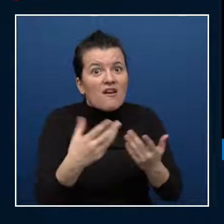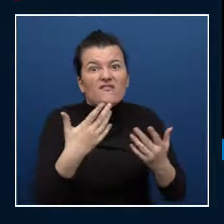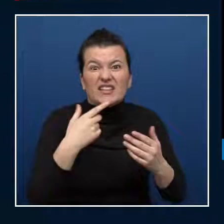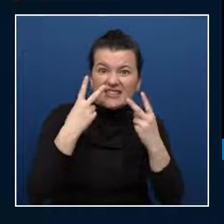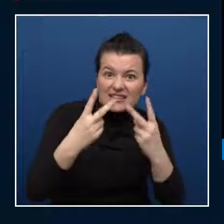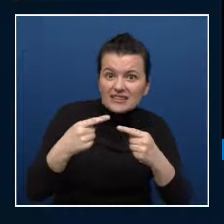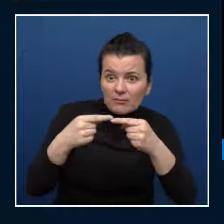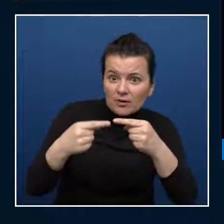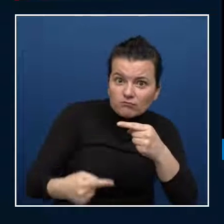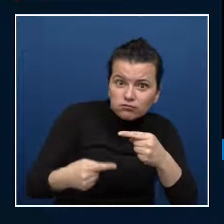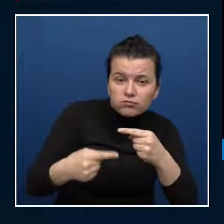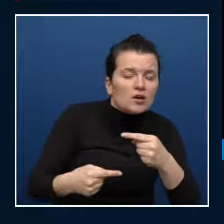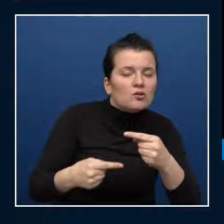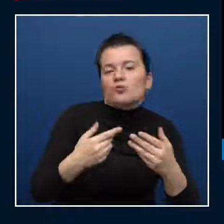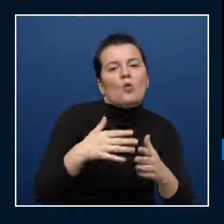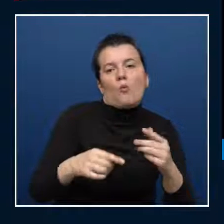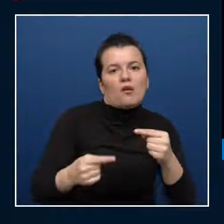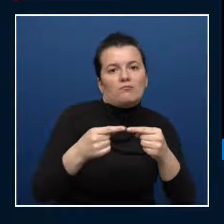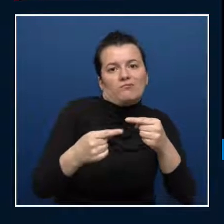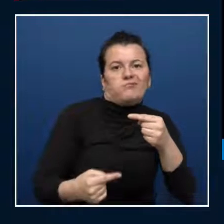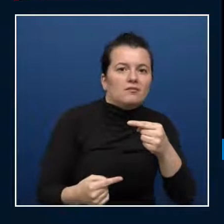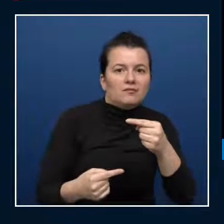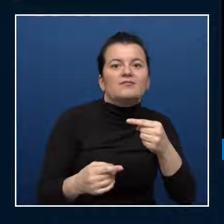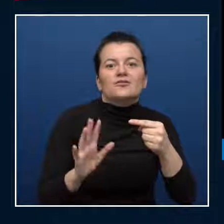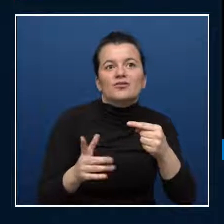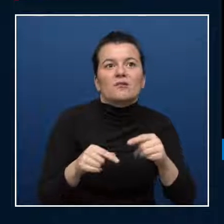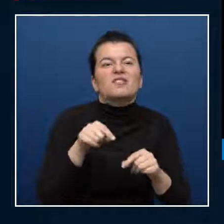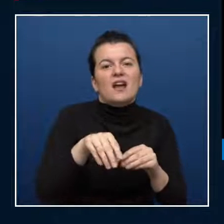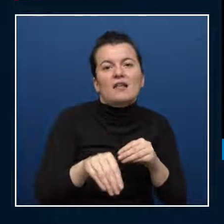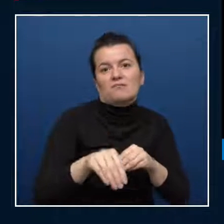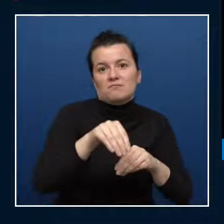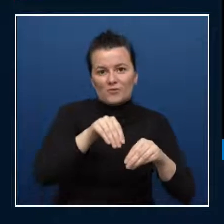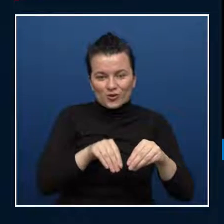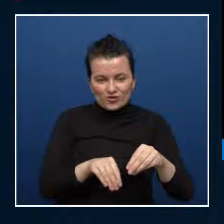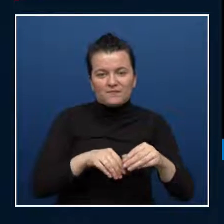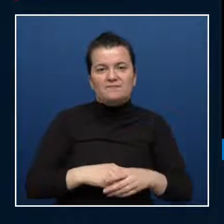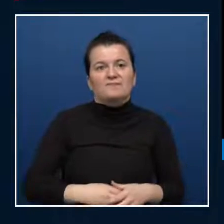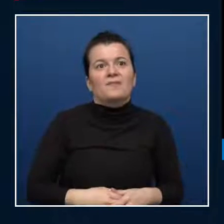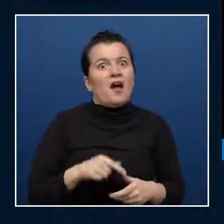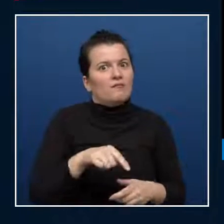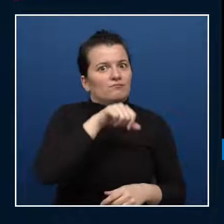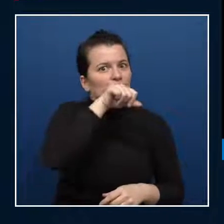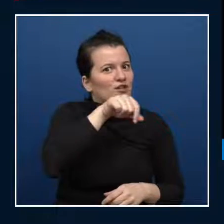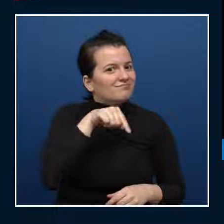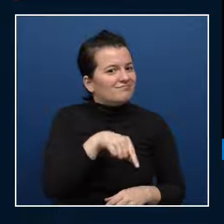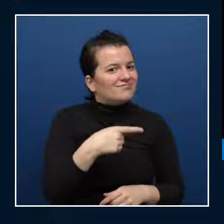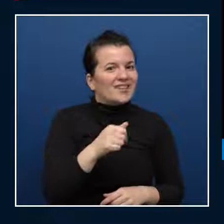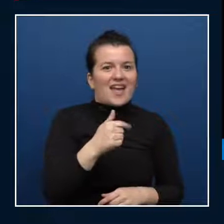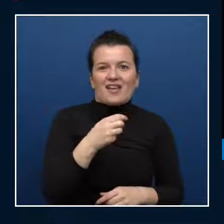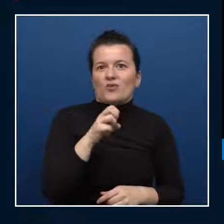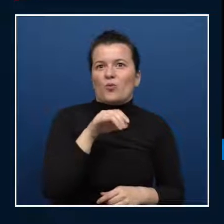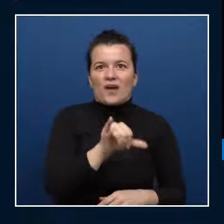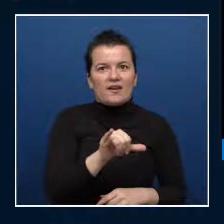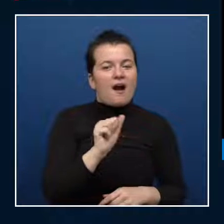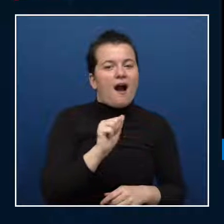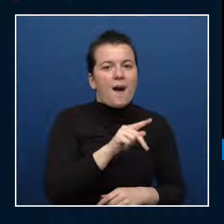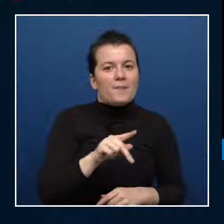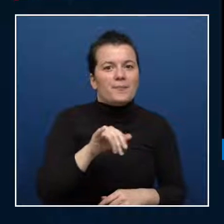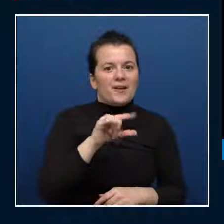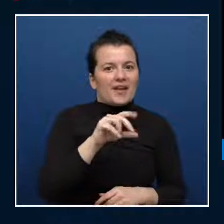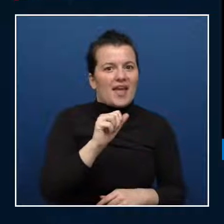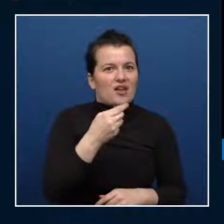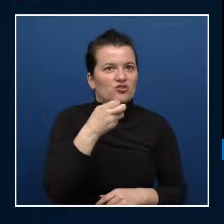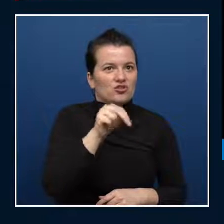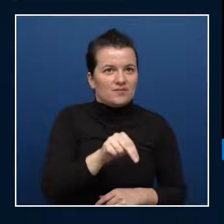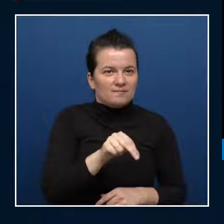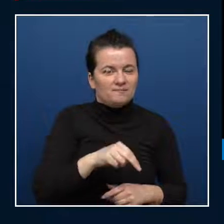a 404 error as such. So that's one of the features that I really love about the application gateway. Now, similar to